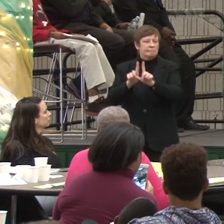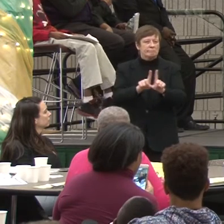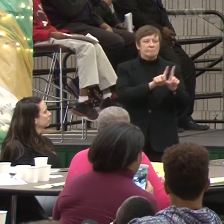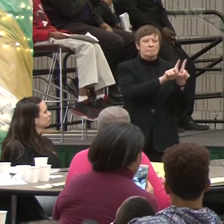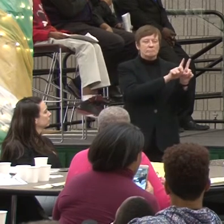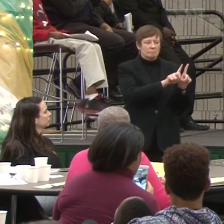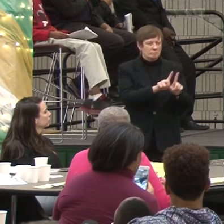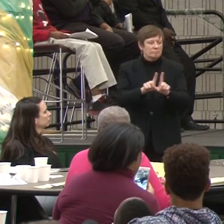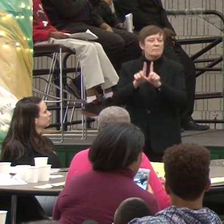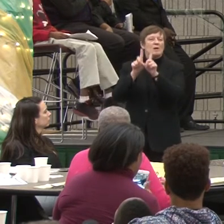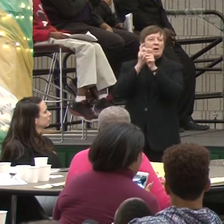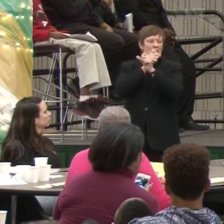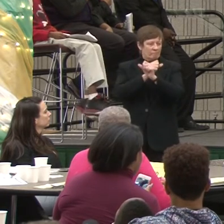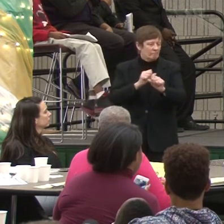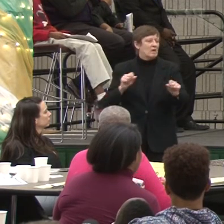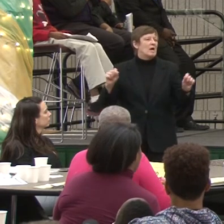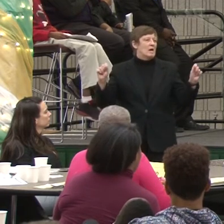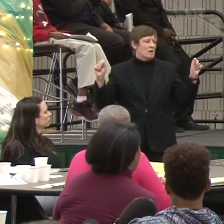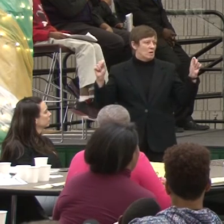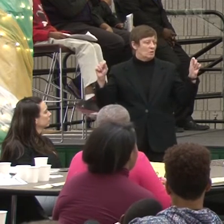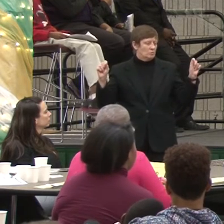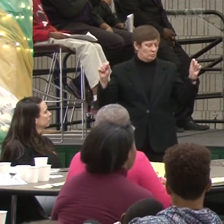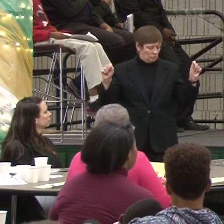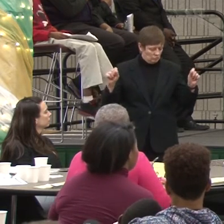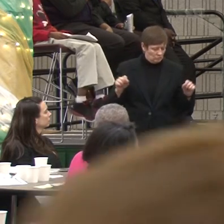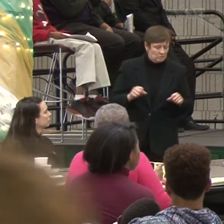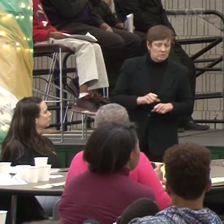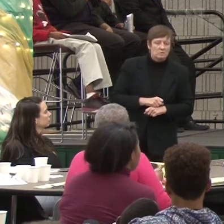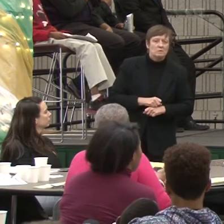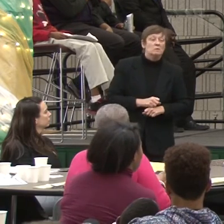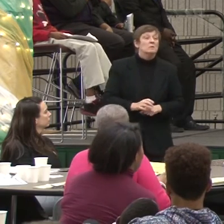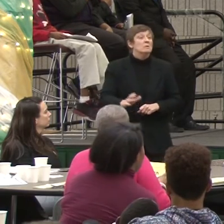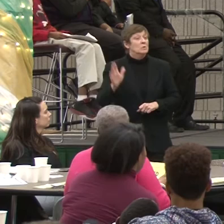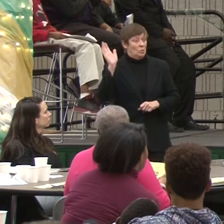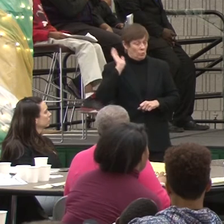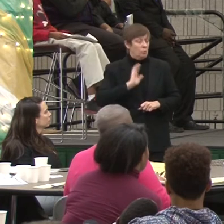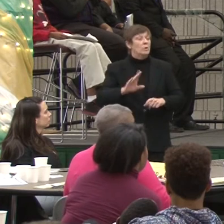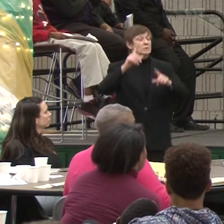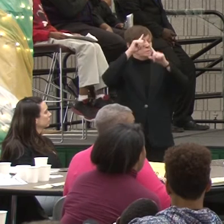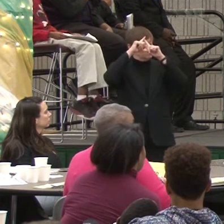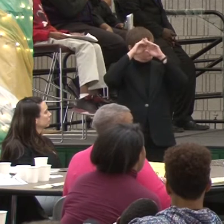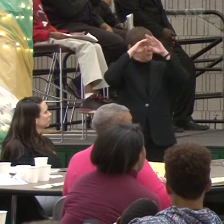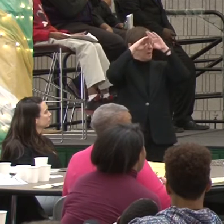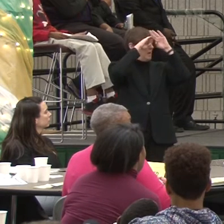now I am found. Was